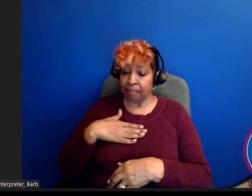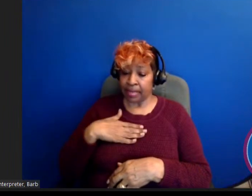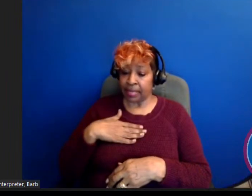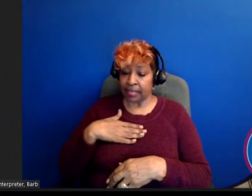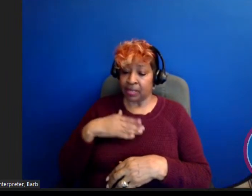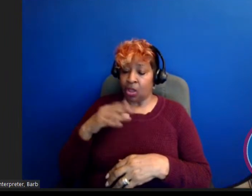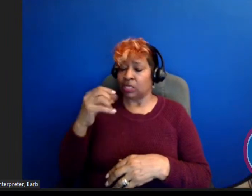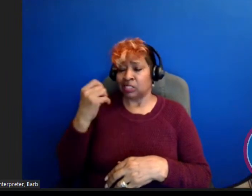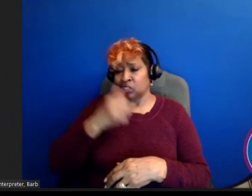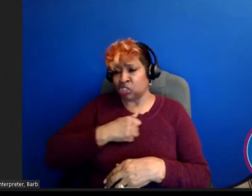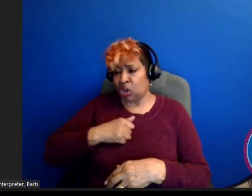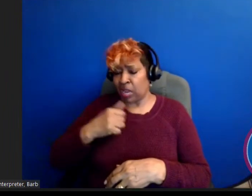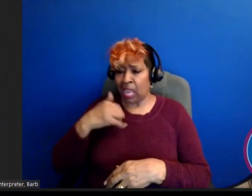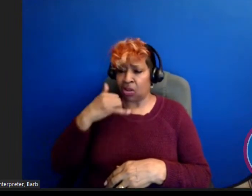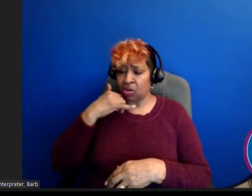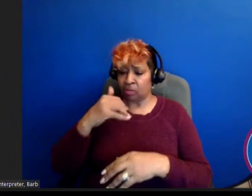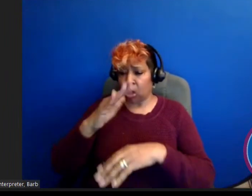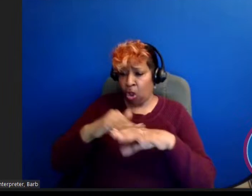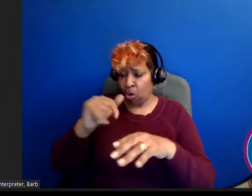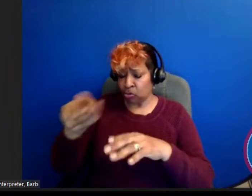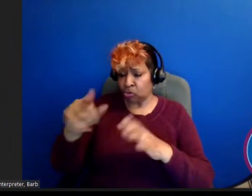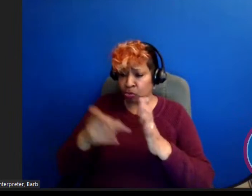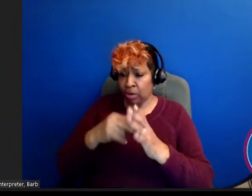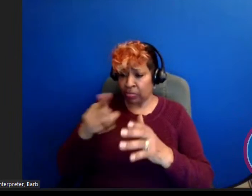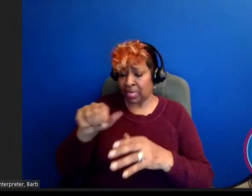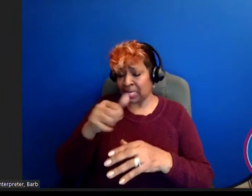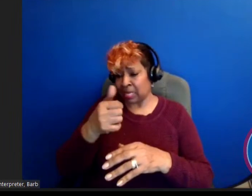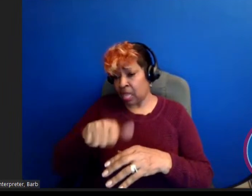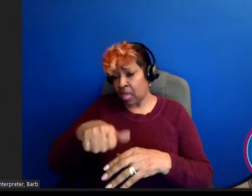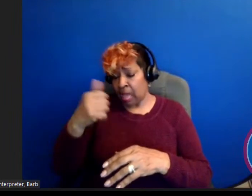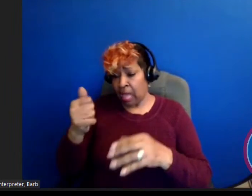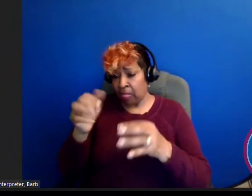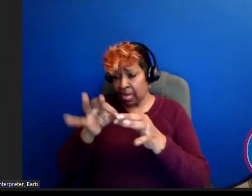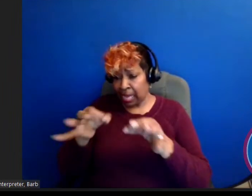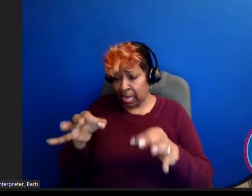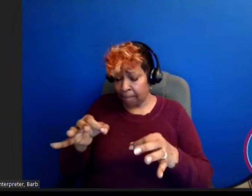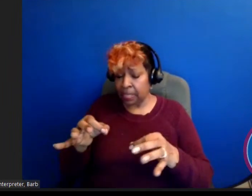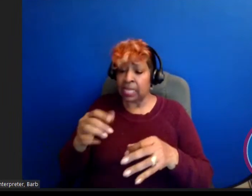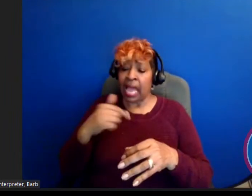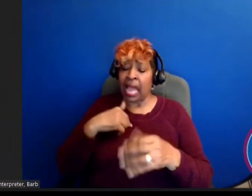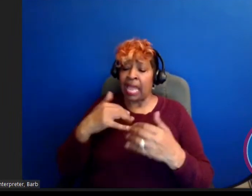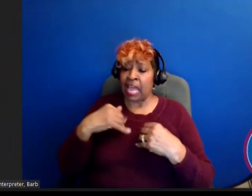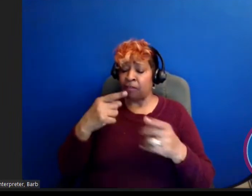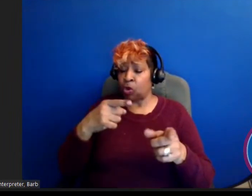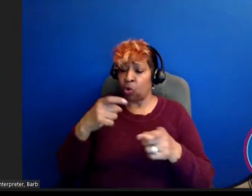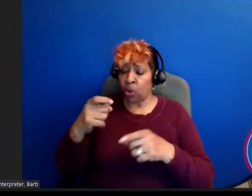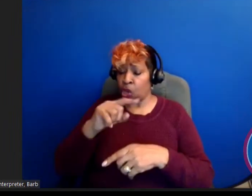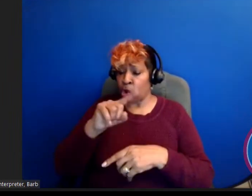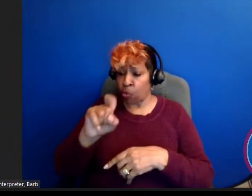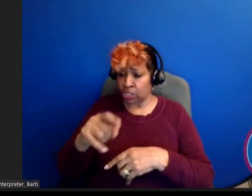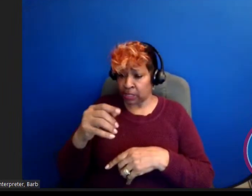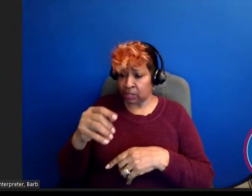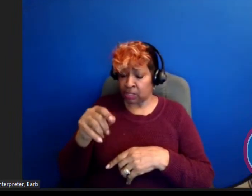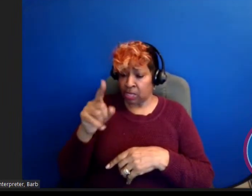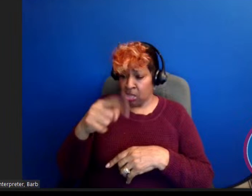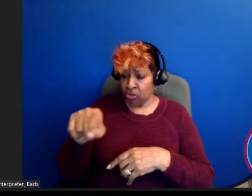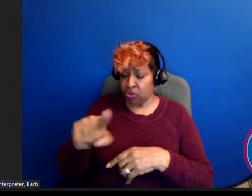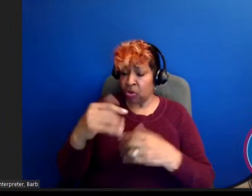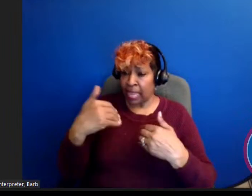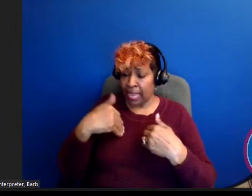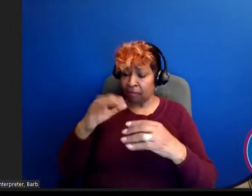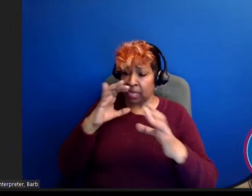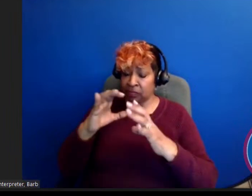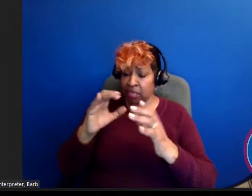you twice. Are there any other comments or questions? I have a quick question. Have you all had any conversations